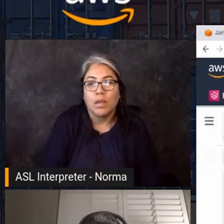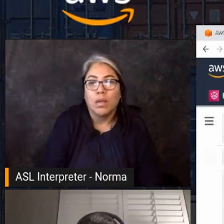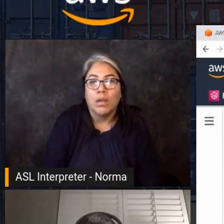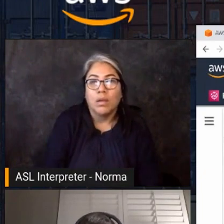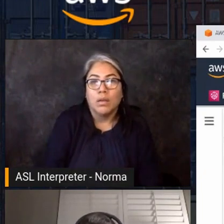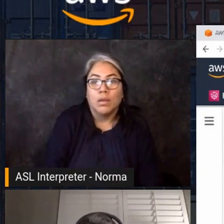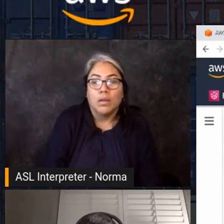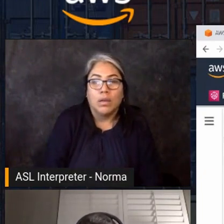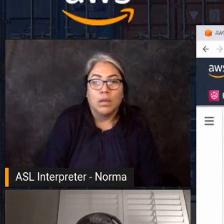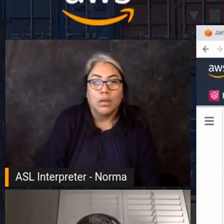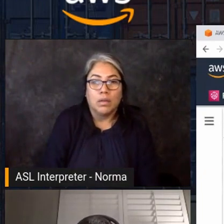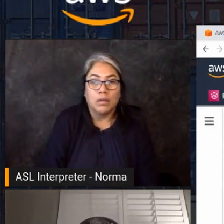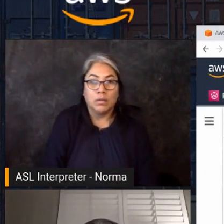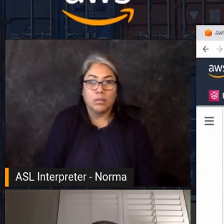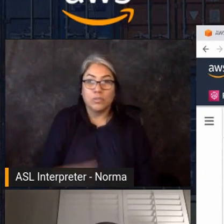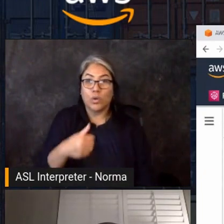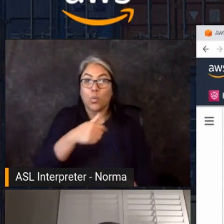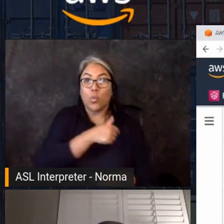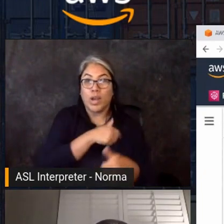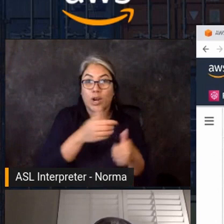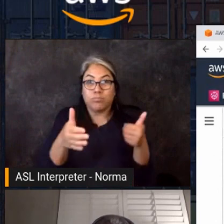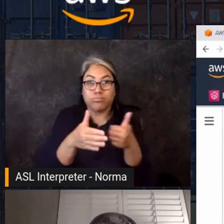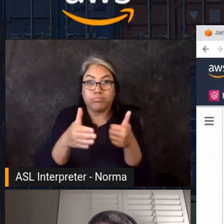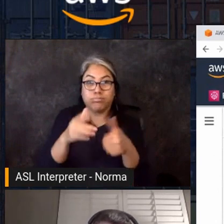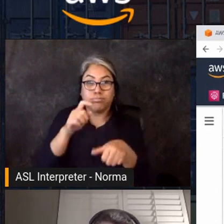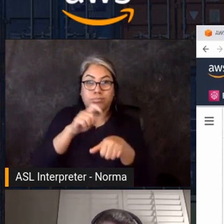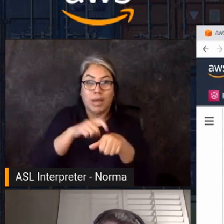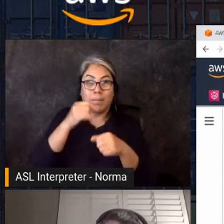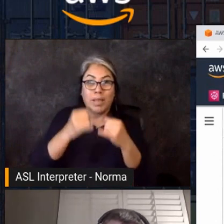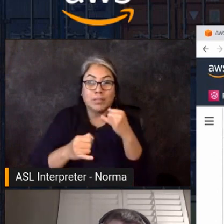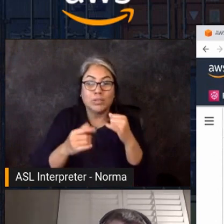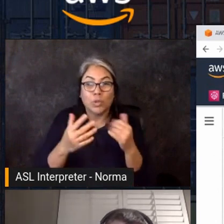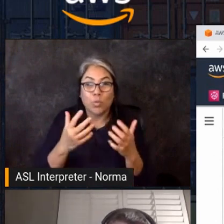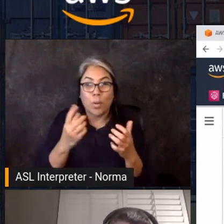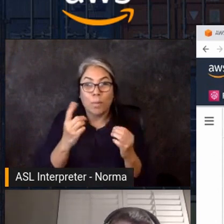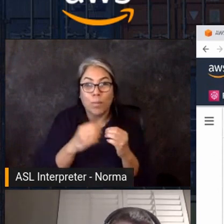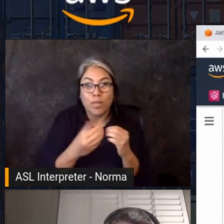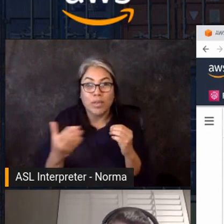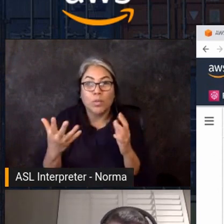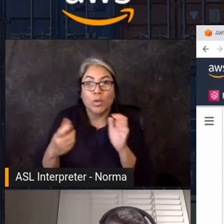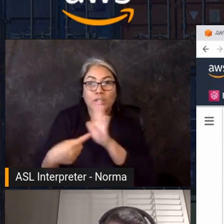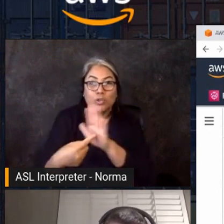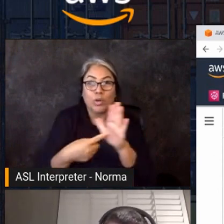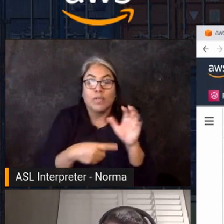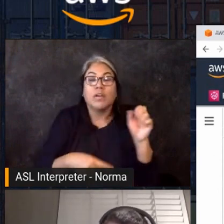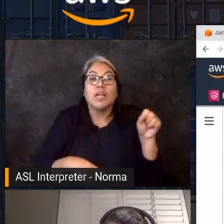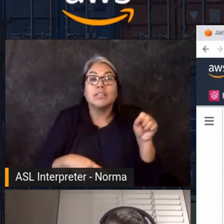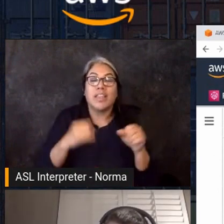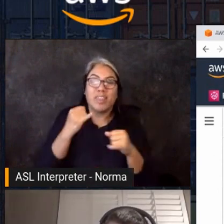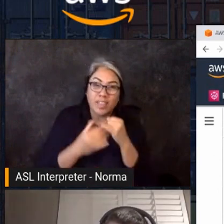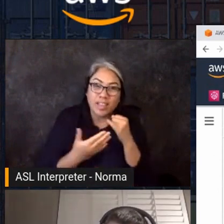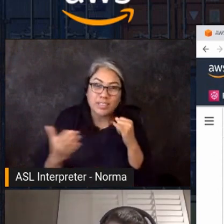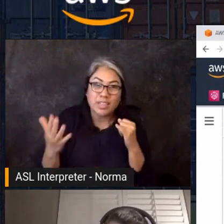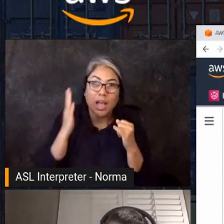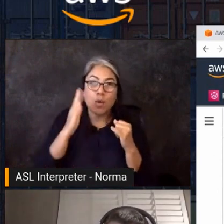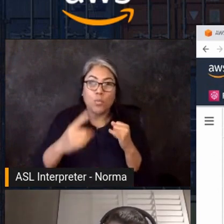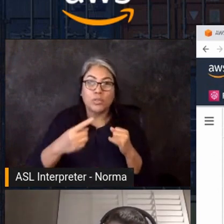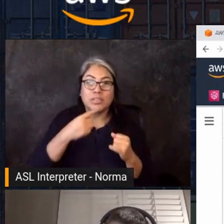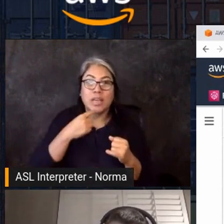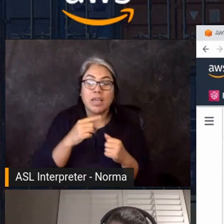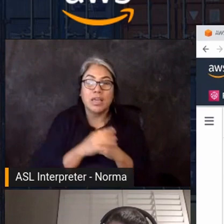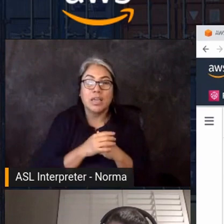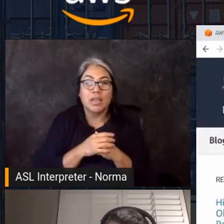We're right about at time. Was there one last thing I think you wanted to show off, or is there anything? Yeah, very last thing I would say